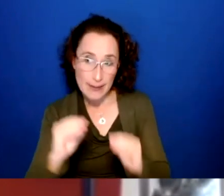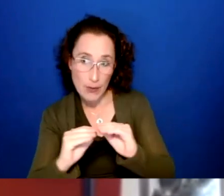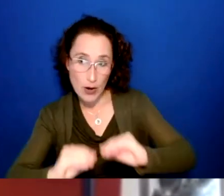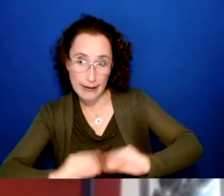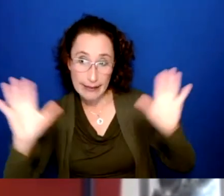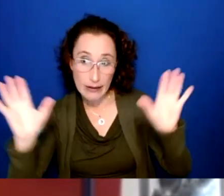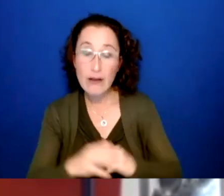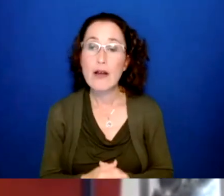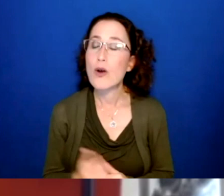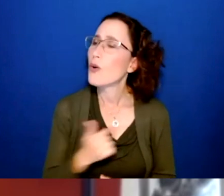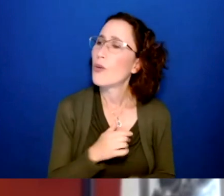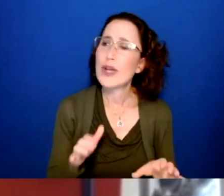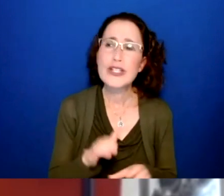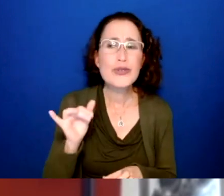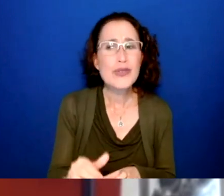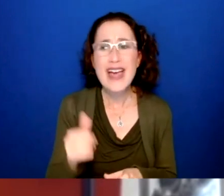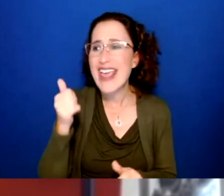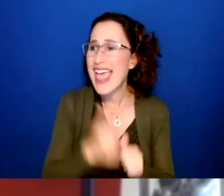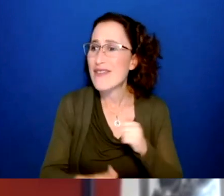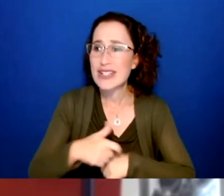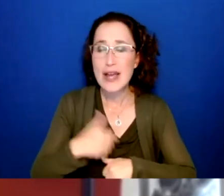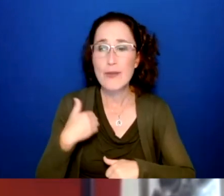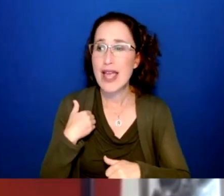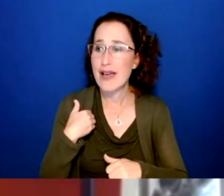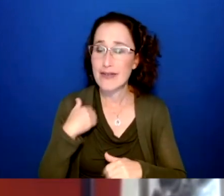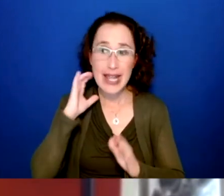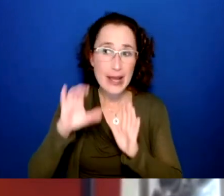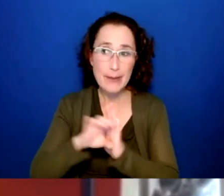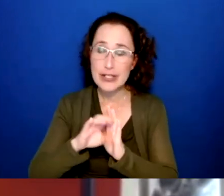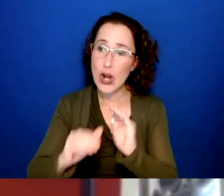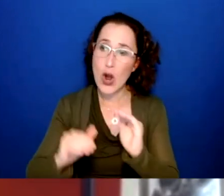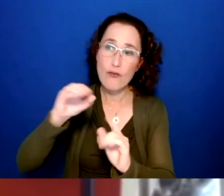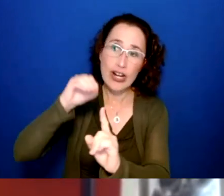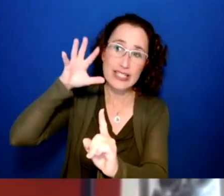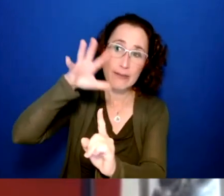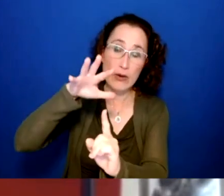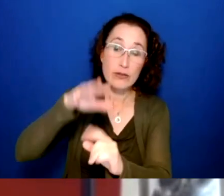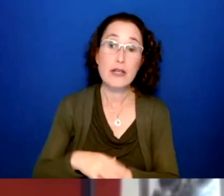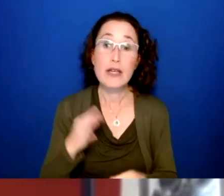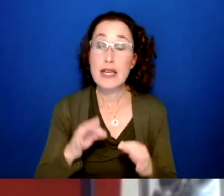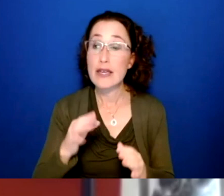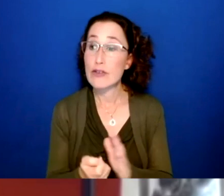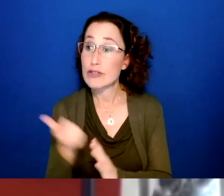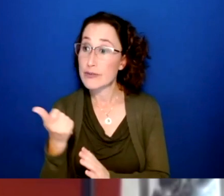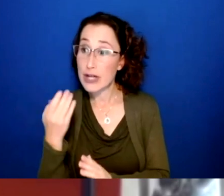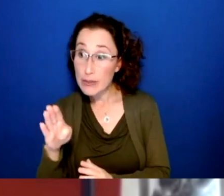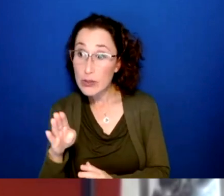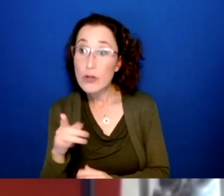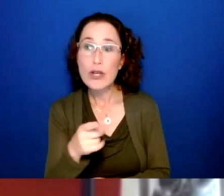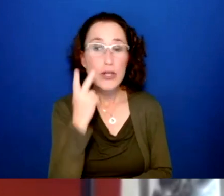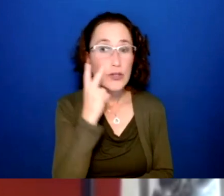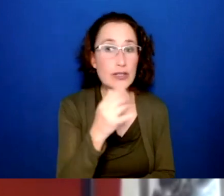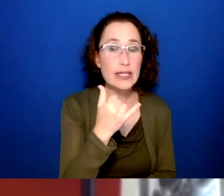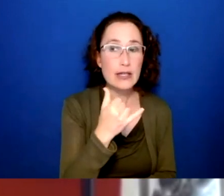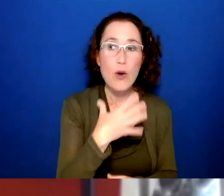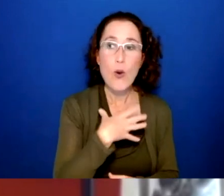And we're always doing this all the time with every overexposed image, but we're unaware of that. As if you subtract the blue, then you see a yellow and a white and